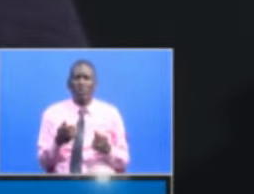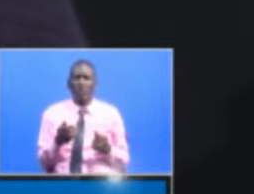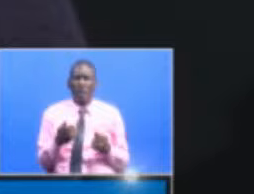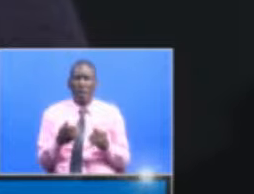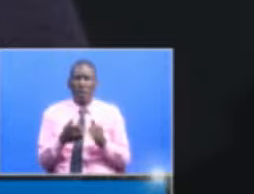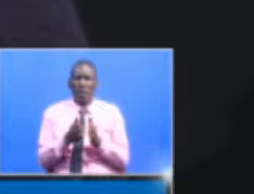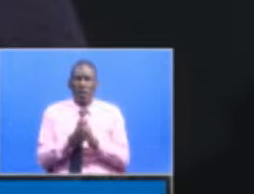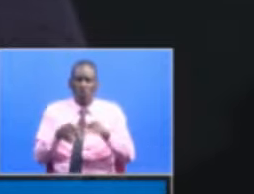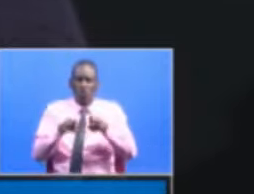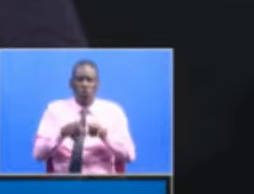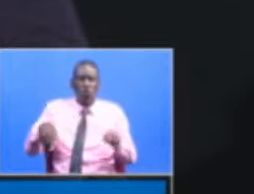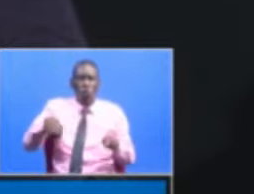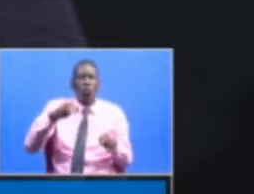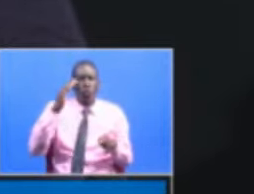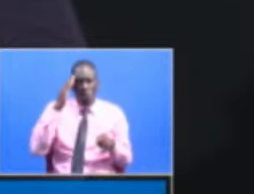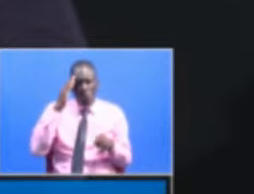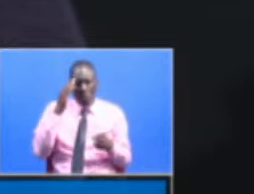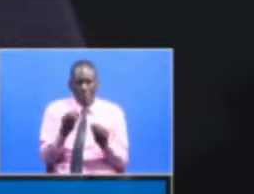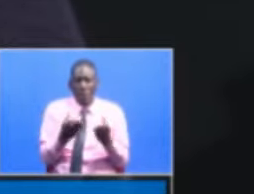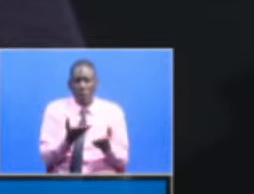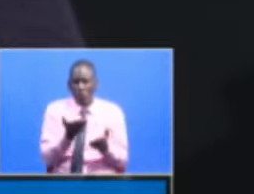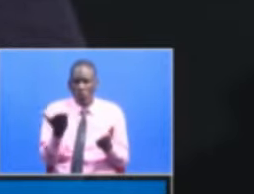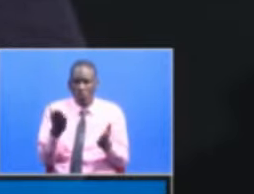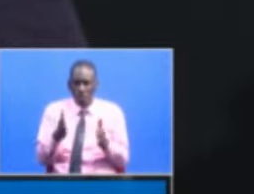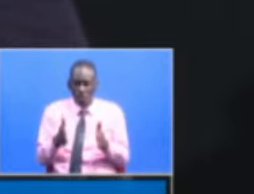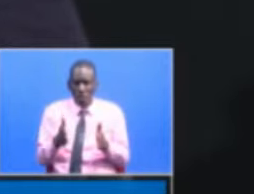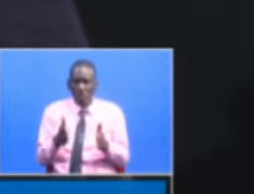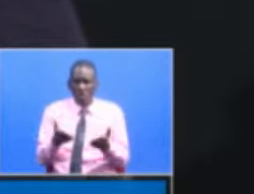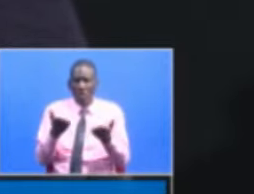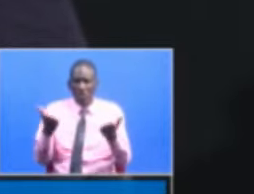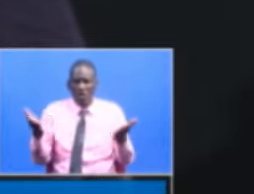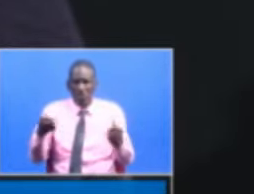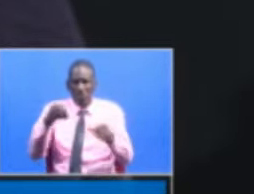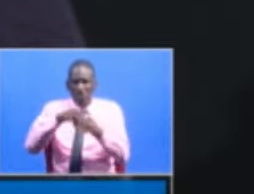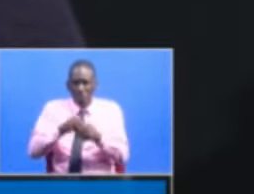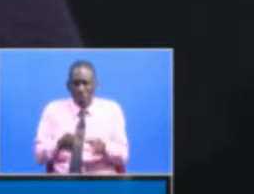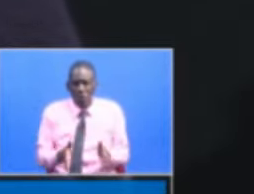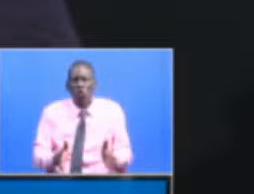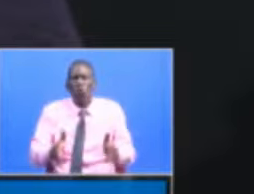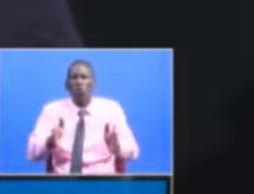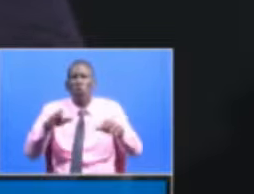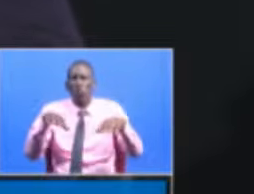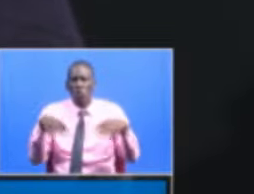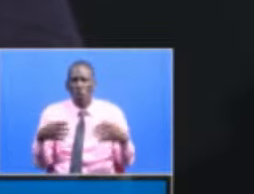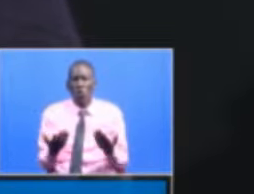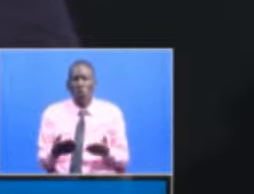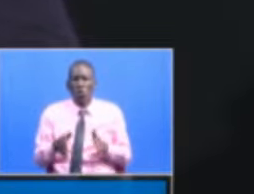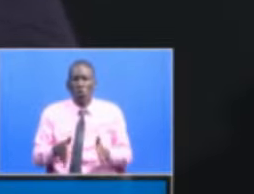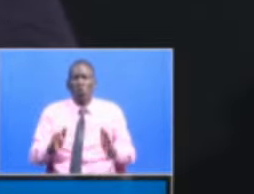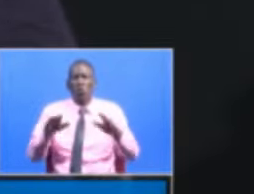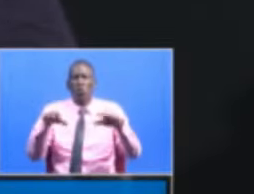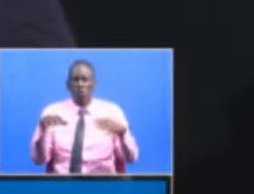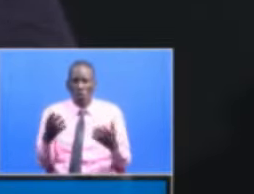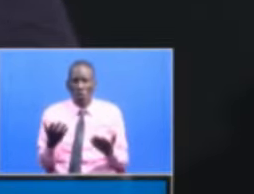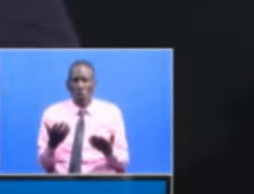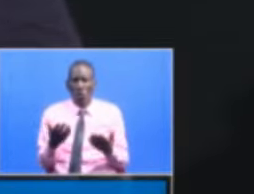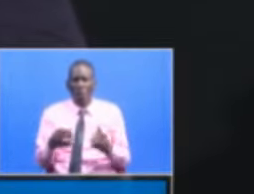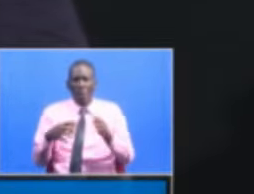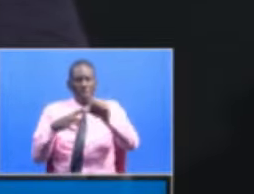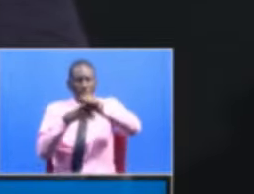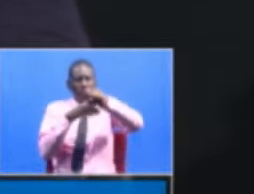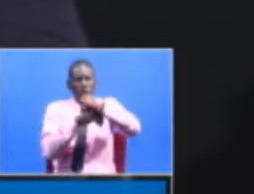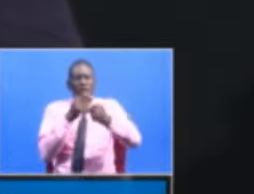We thought it wise that most of this infrastructure that we invest in, whether it's a road or what you call a bridge or whatever we are